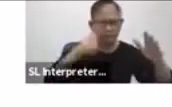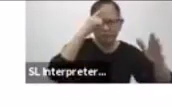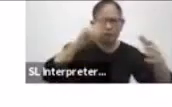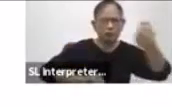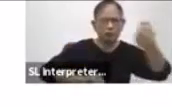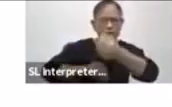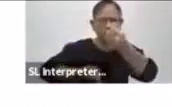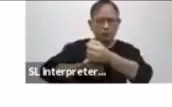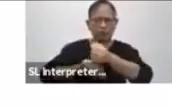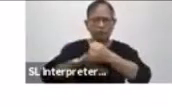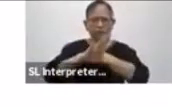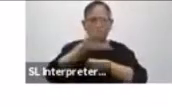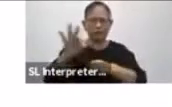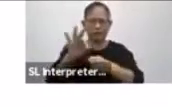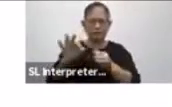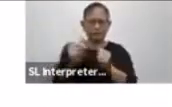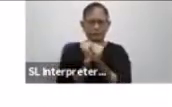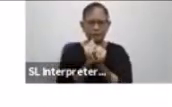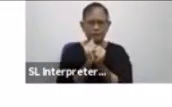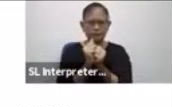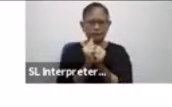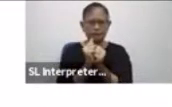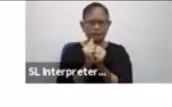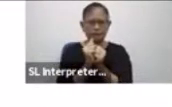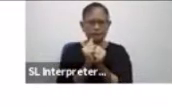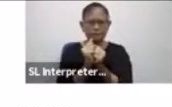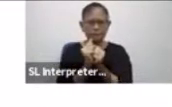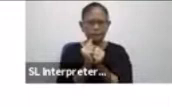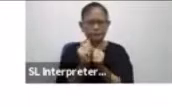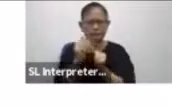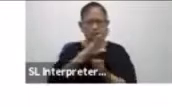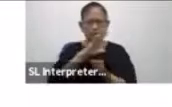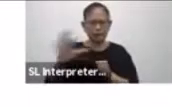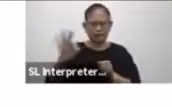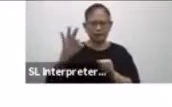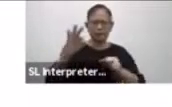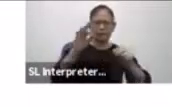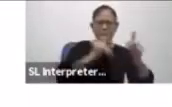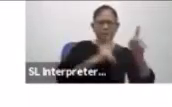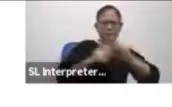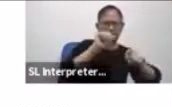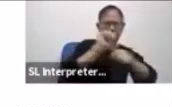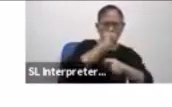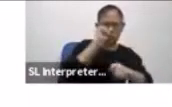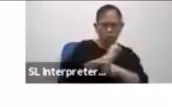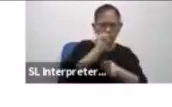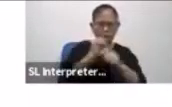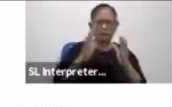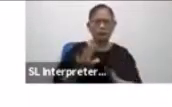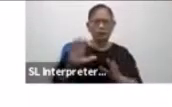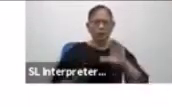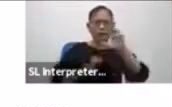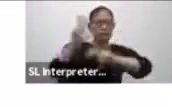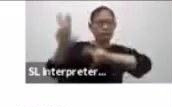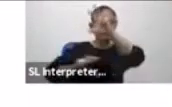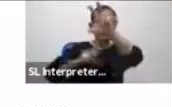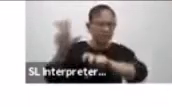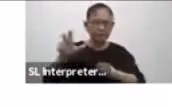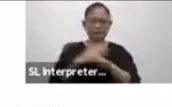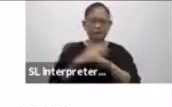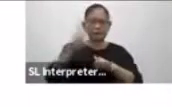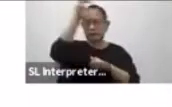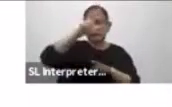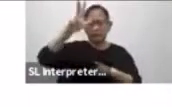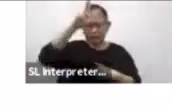coming together of practitioners, government, and investors to ensure that